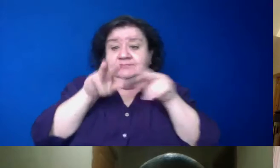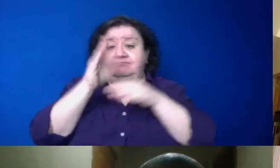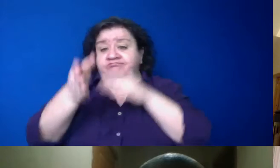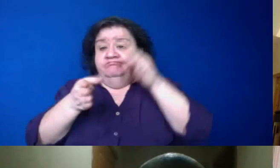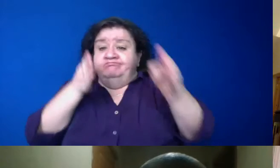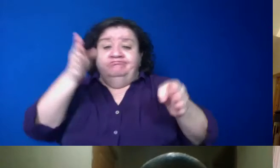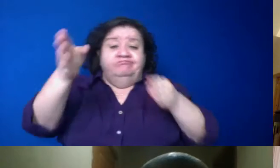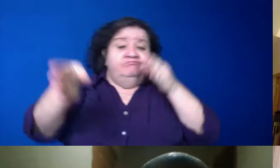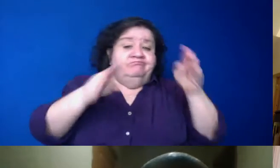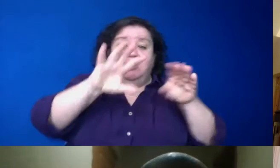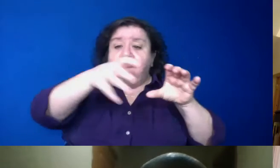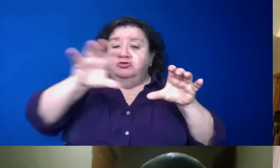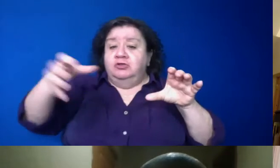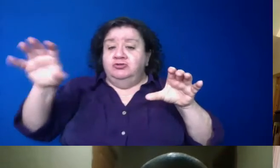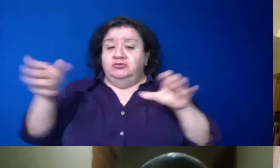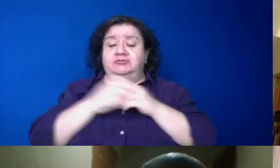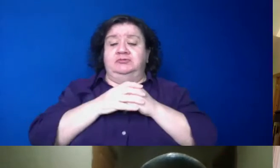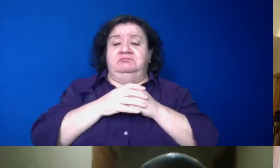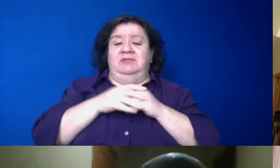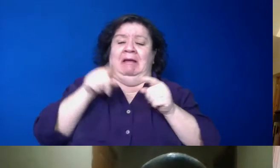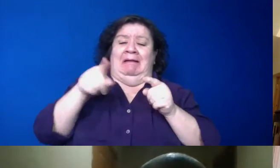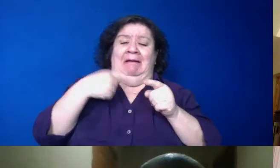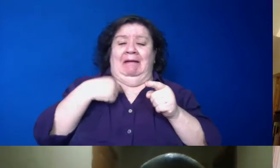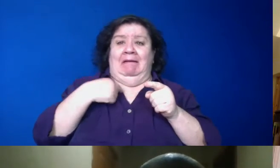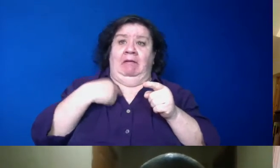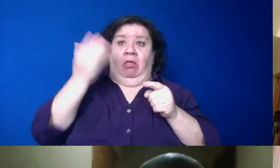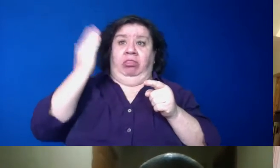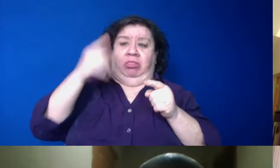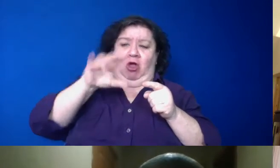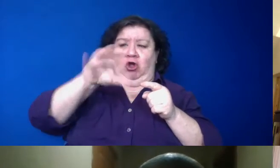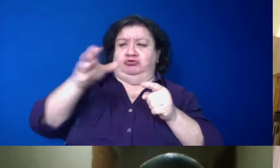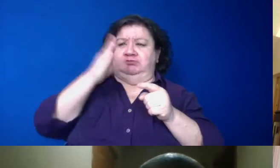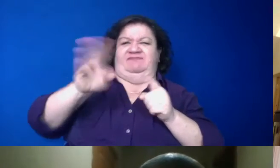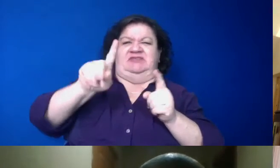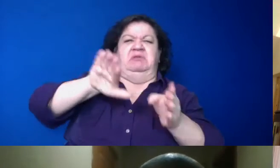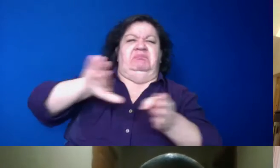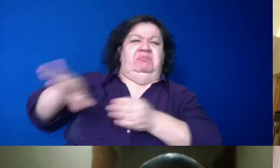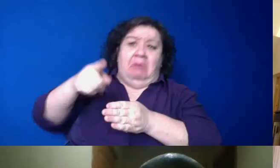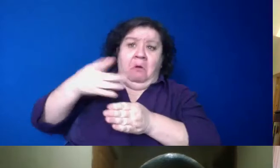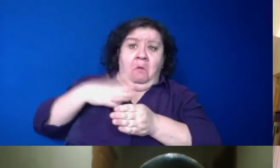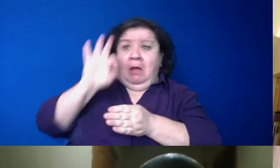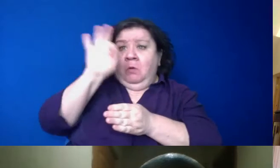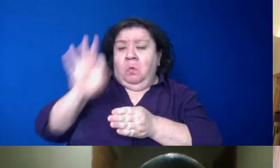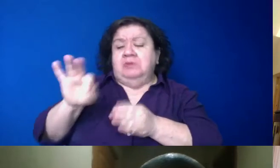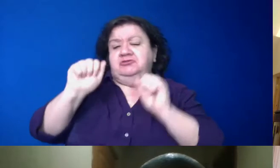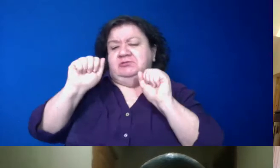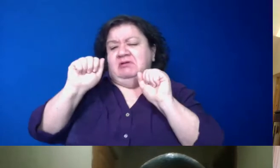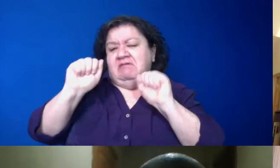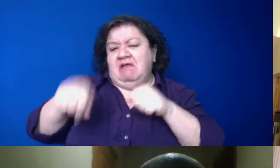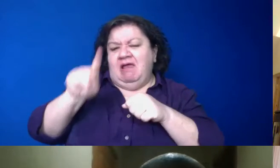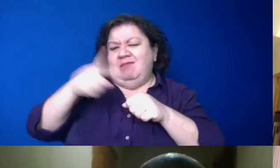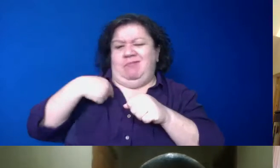with petitions that are largely confidential. And let me just assure you that they are rolling